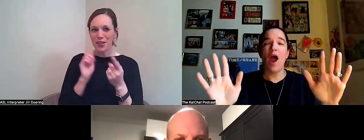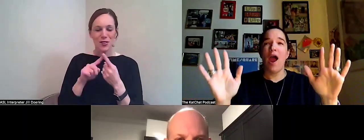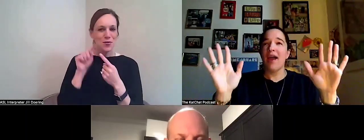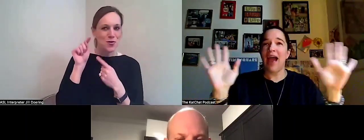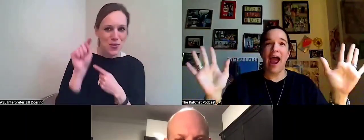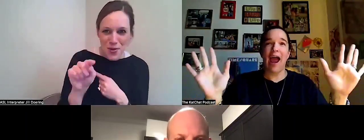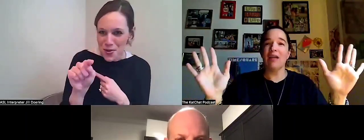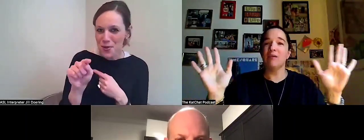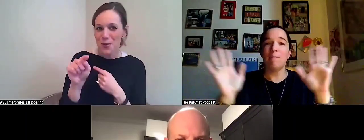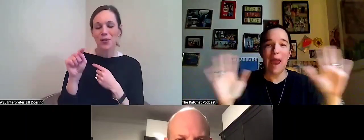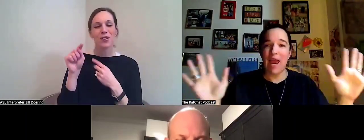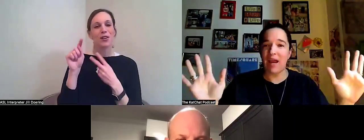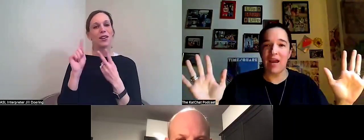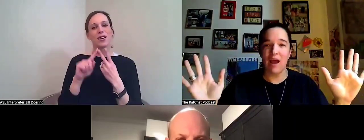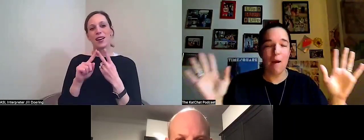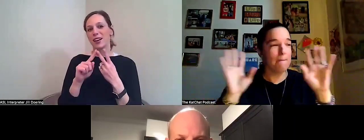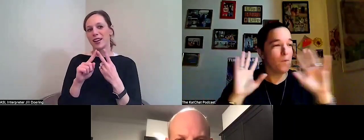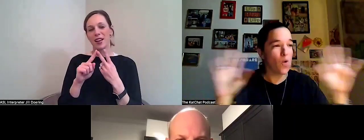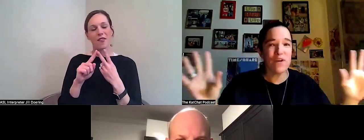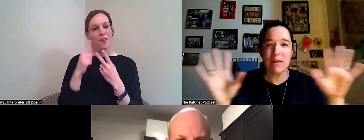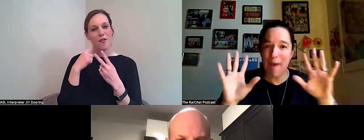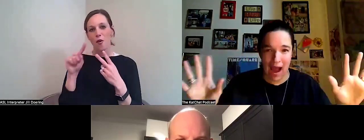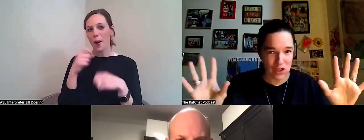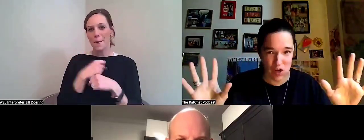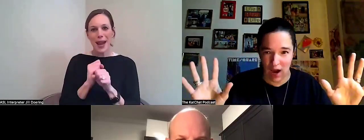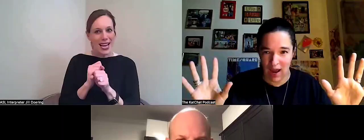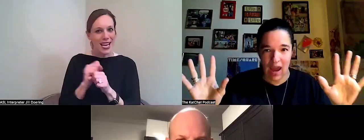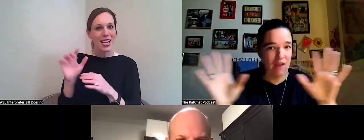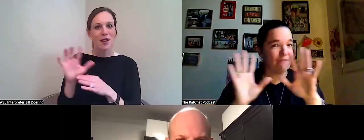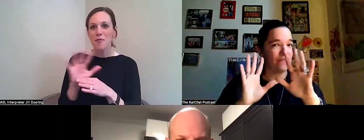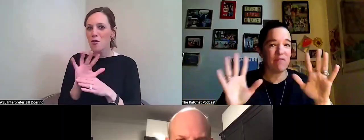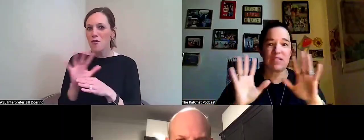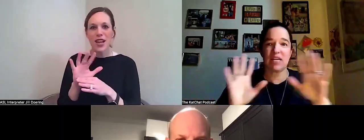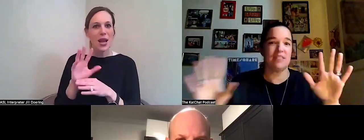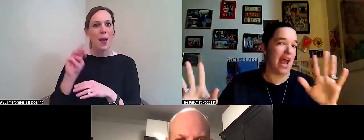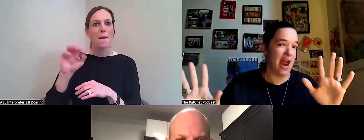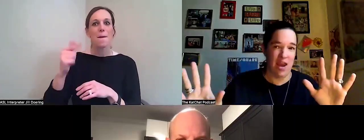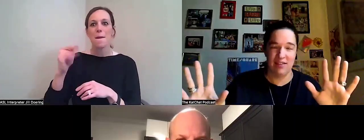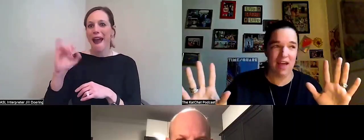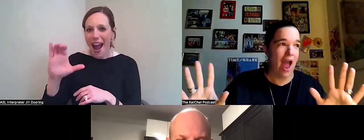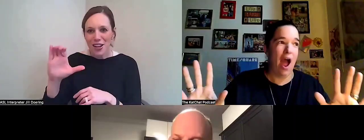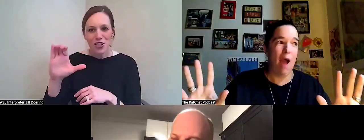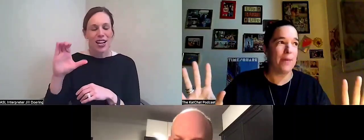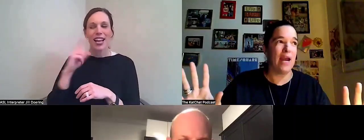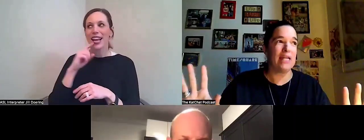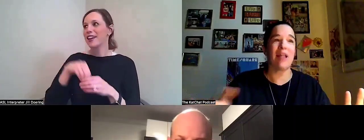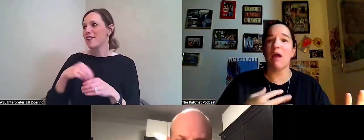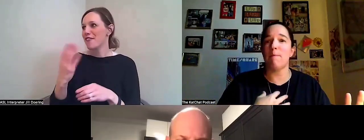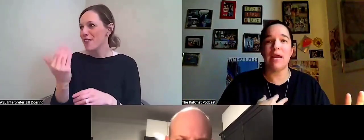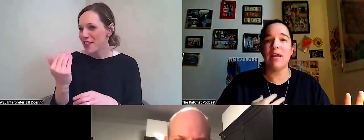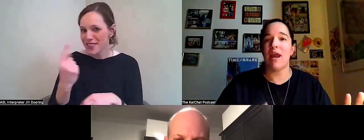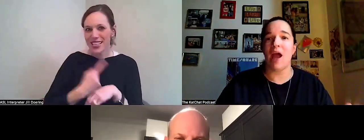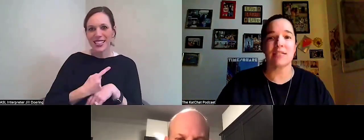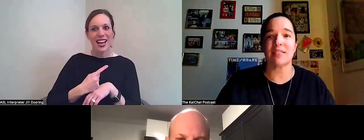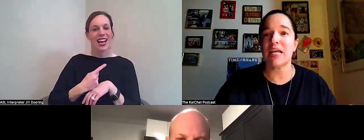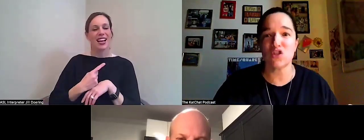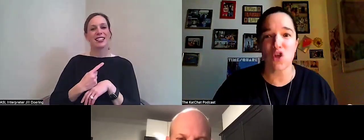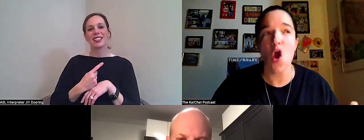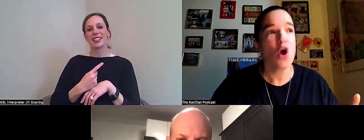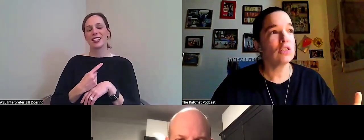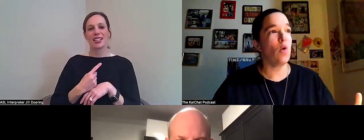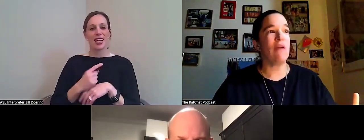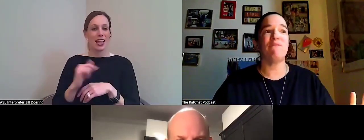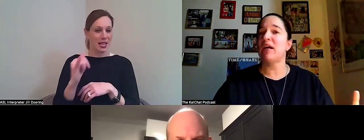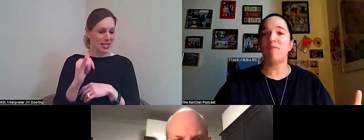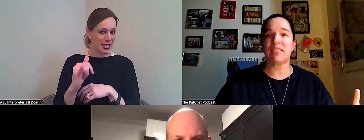do guy making movie magic in 15 days. A Yeah. minute like me as a